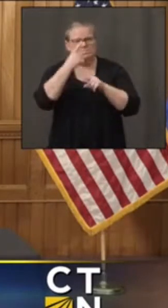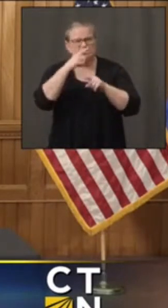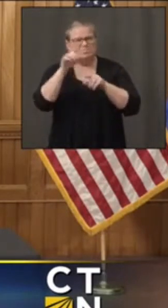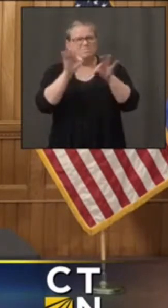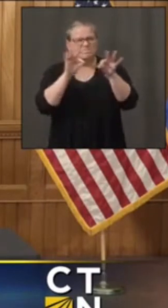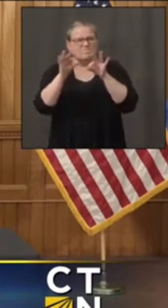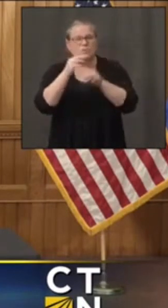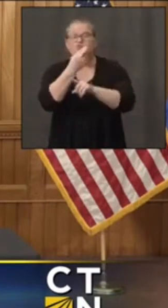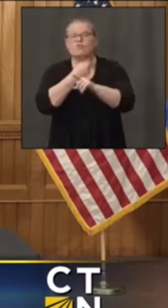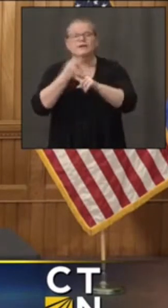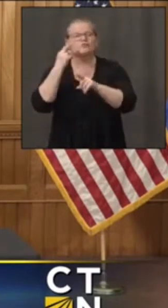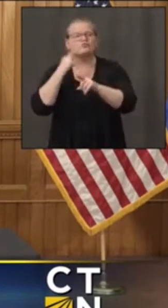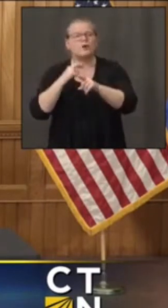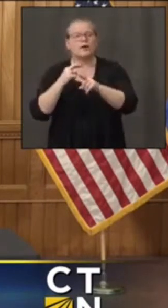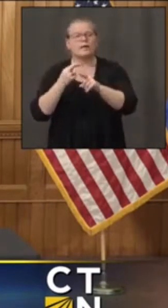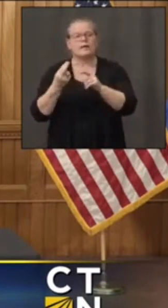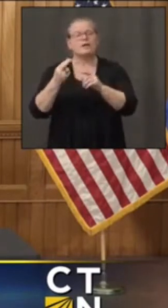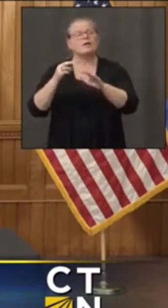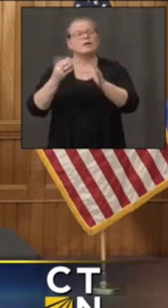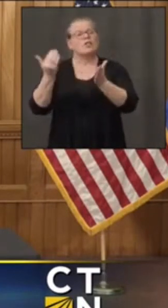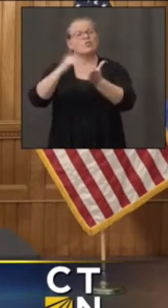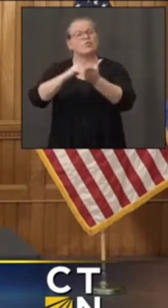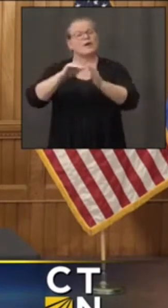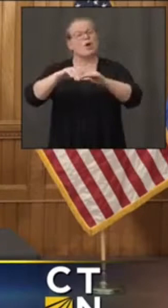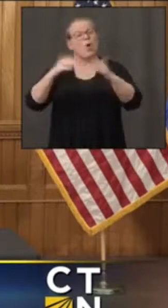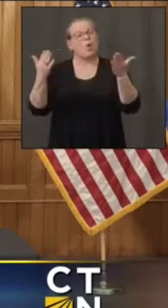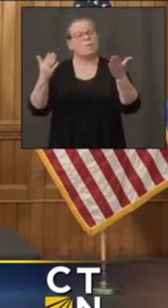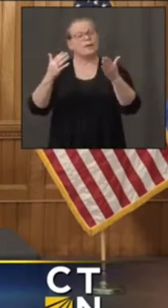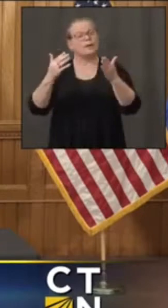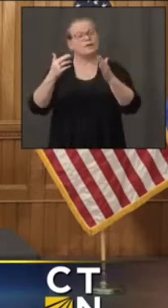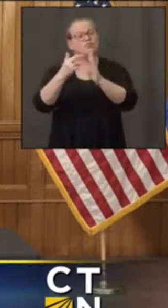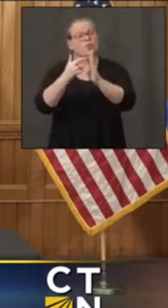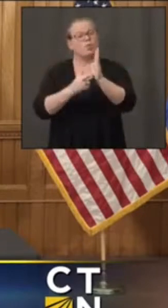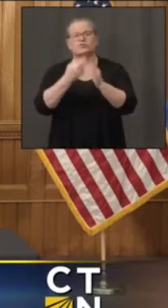under the reopening guidelines, and I guess also the definition of a bar?